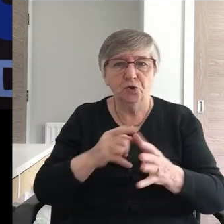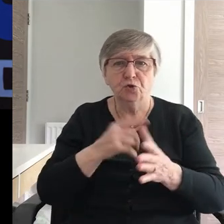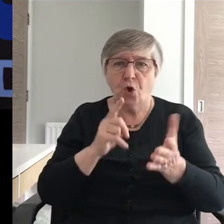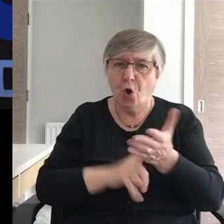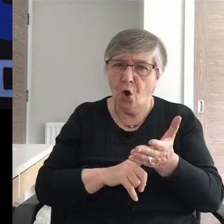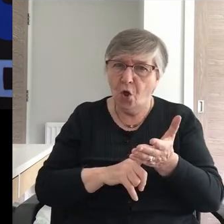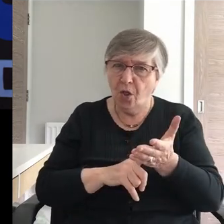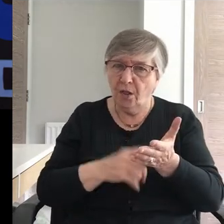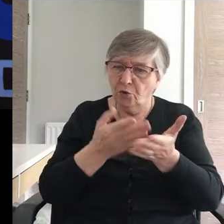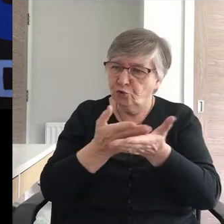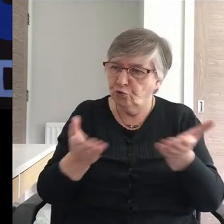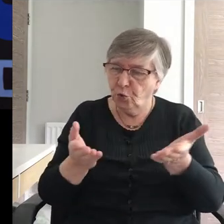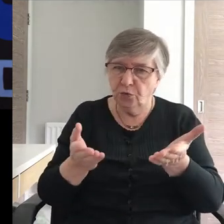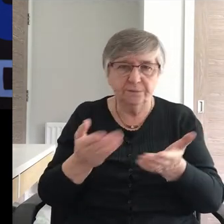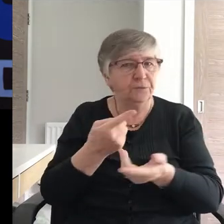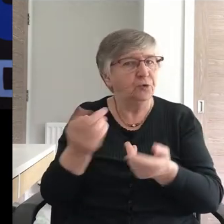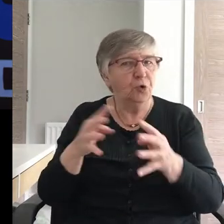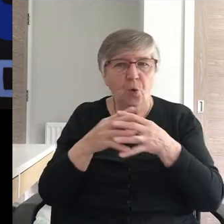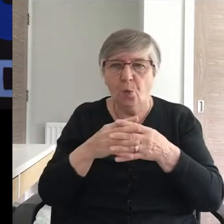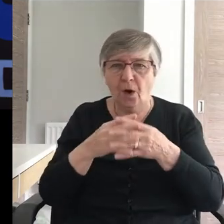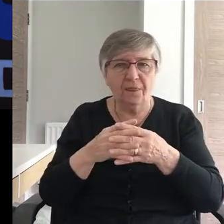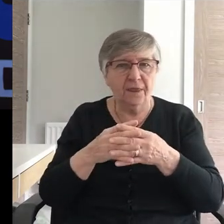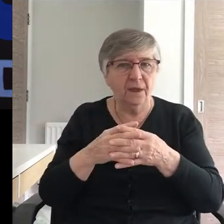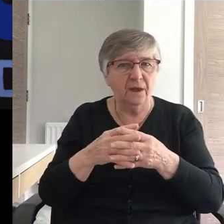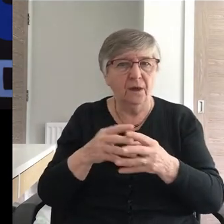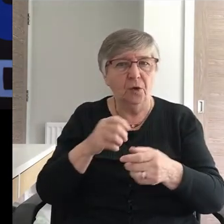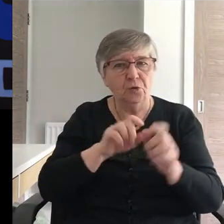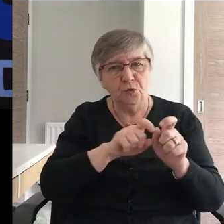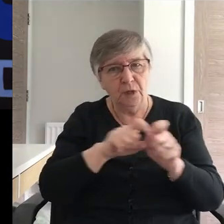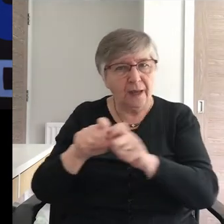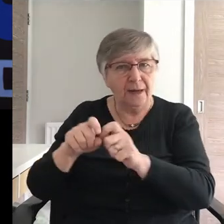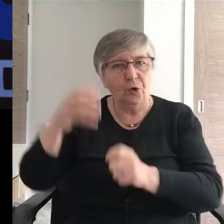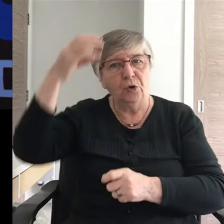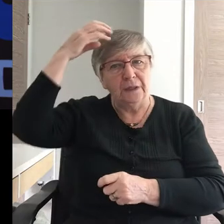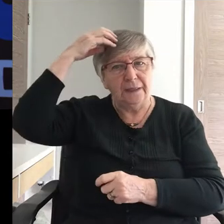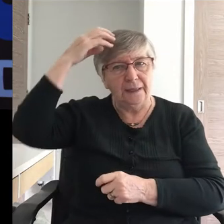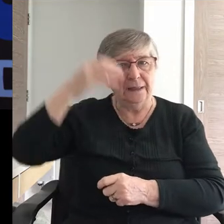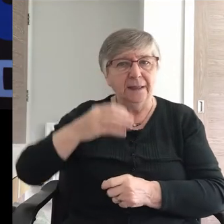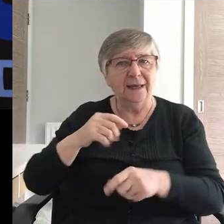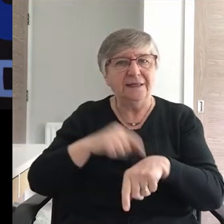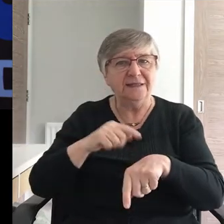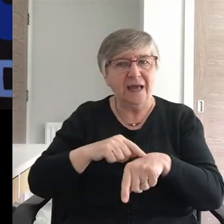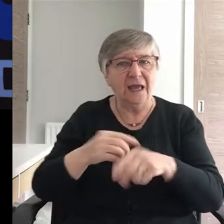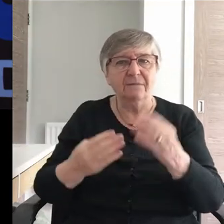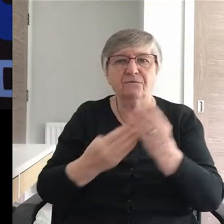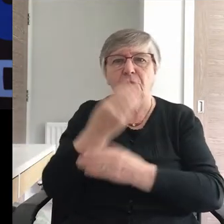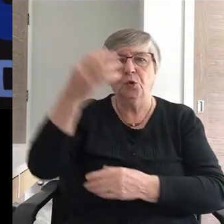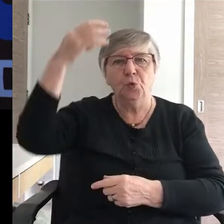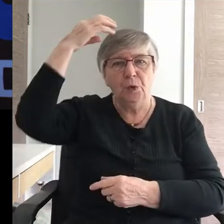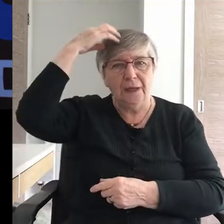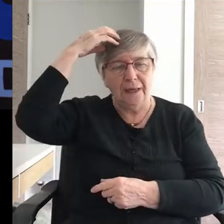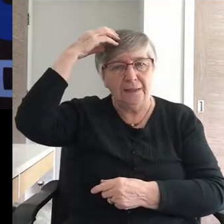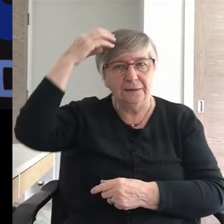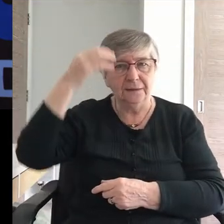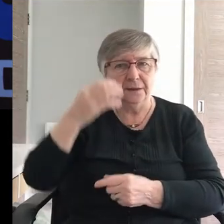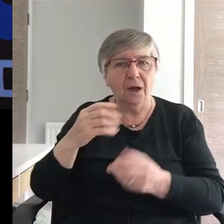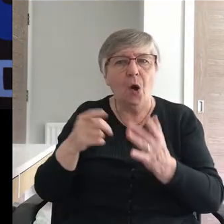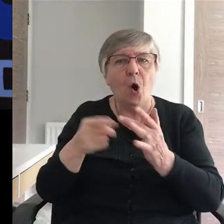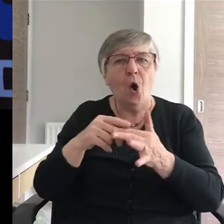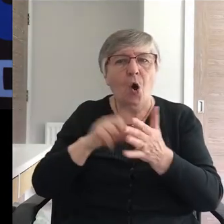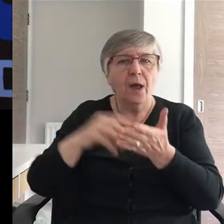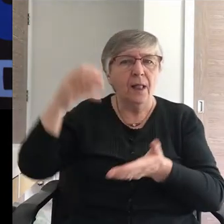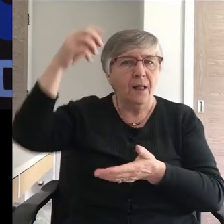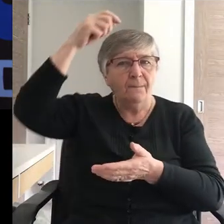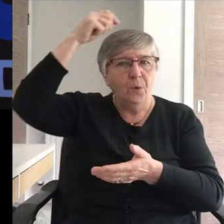proven himself to be unworthy. It was time to anoint a new king. Pouring olive oil on the head was